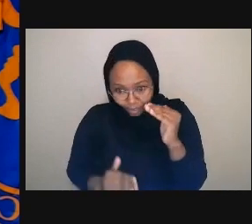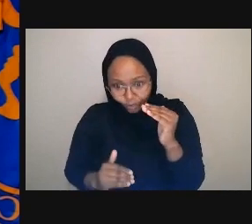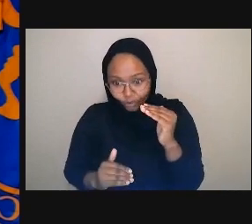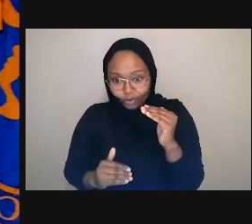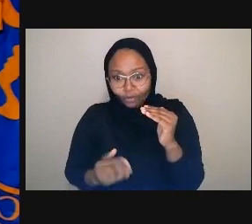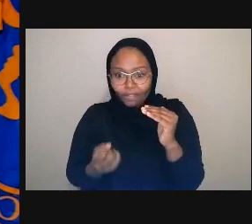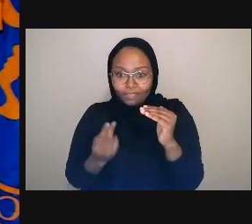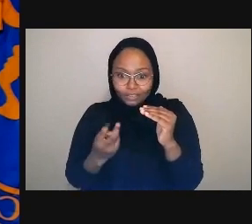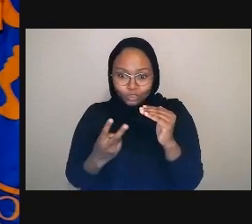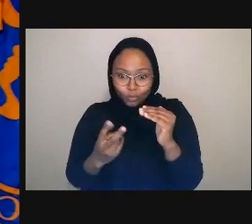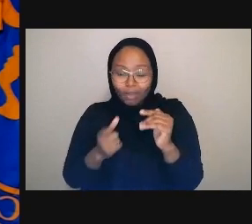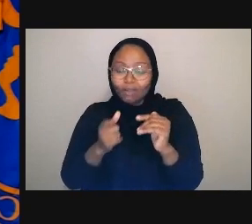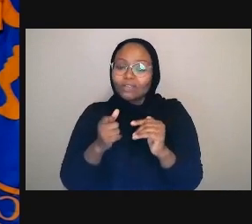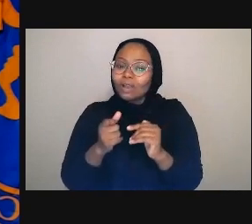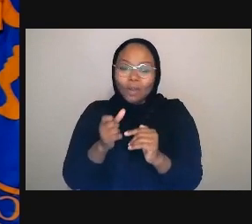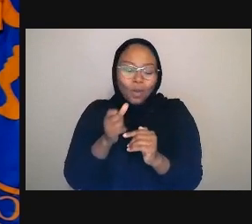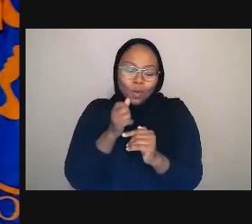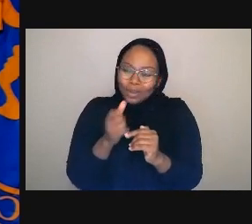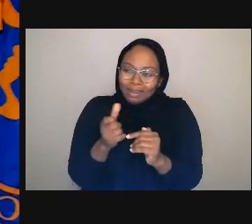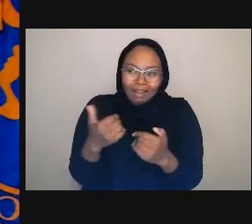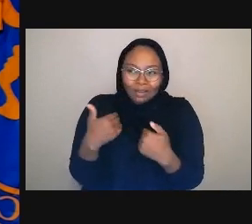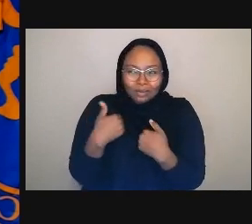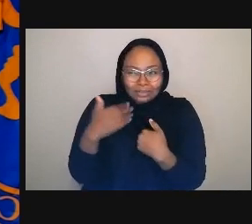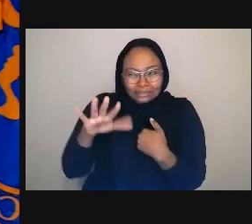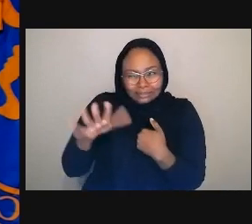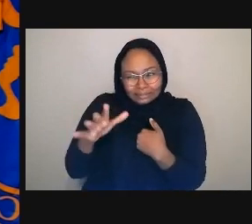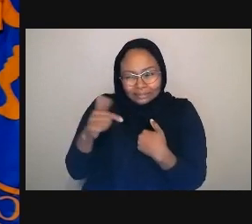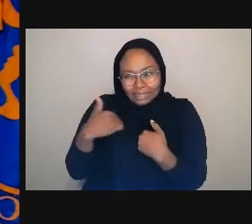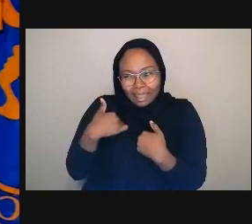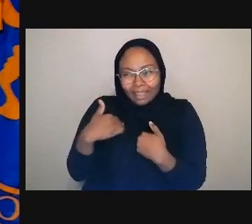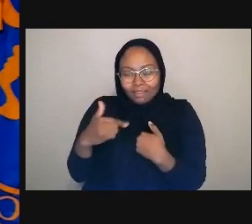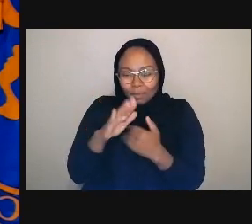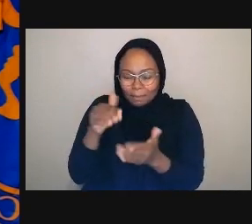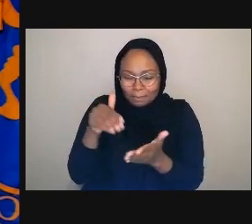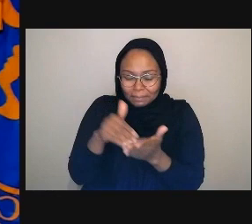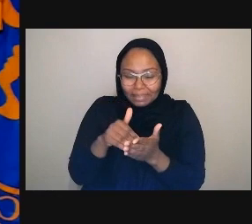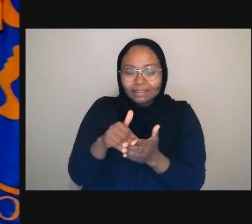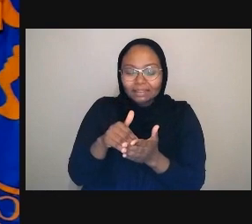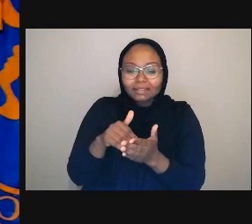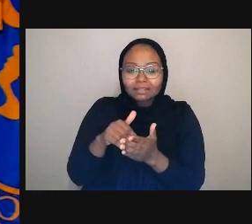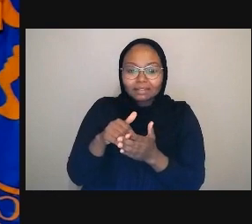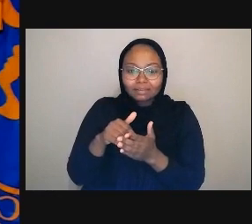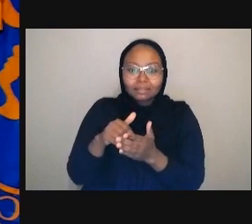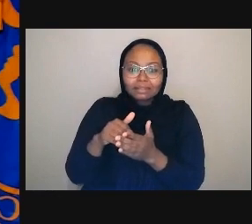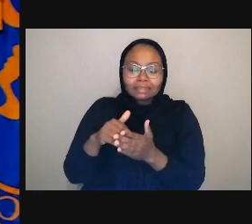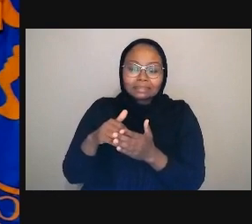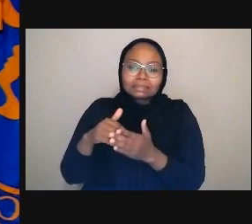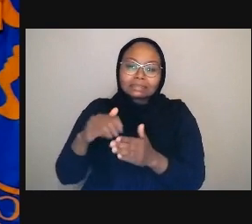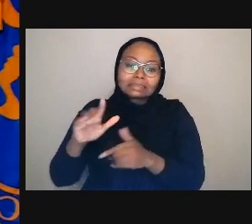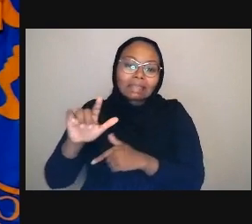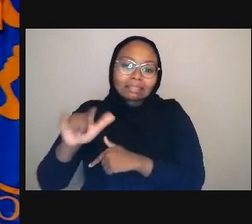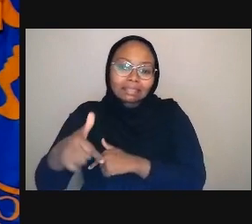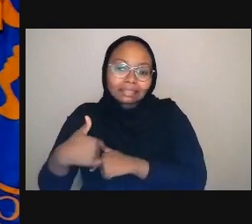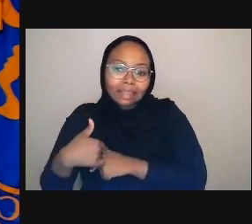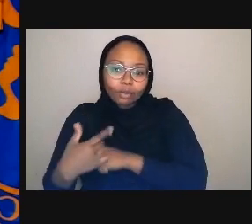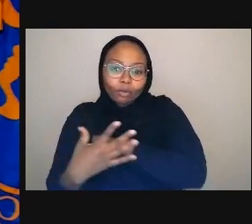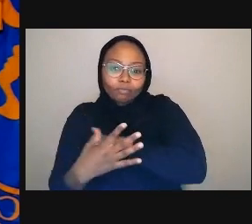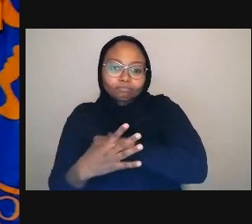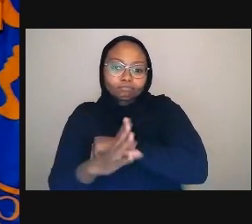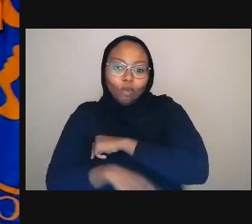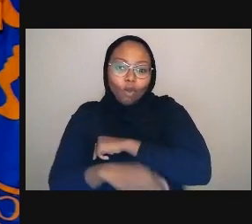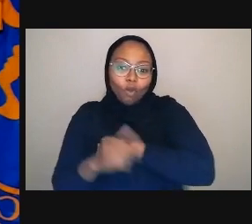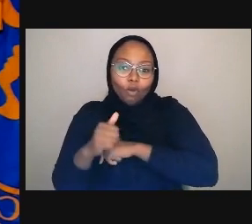get vaccines for them until the mid to late fall and early winter. That being the case, I think the point that you